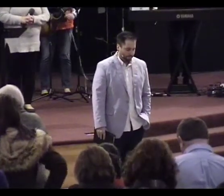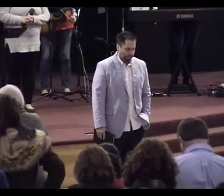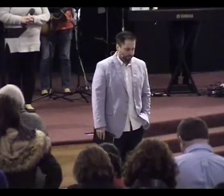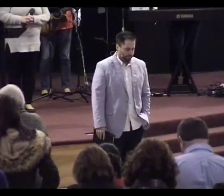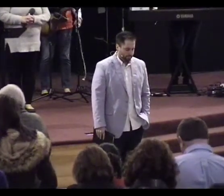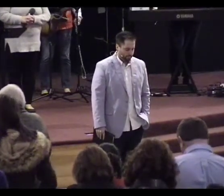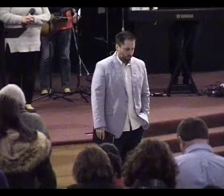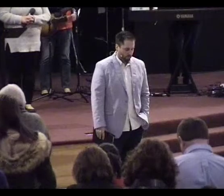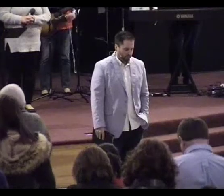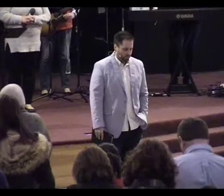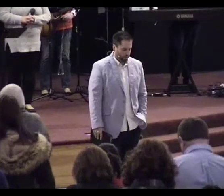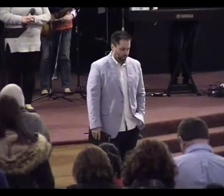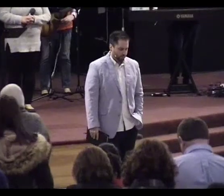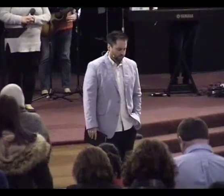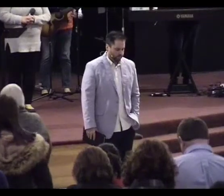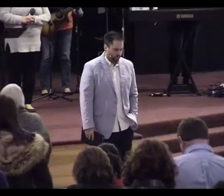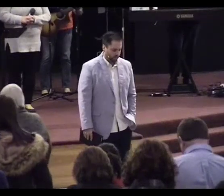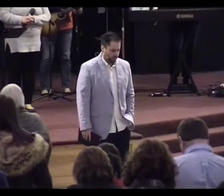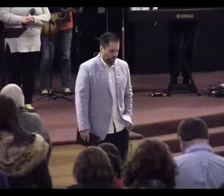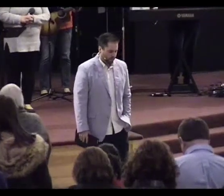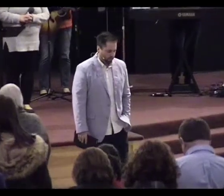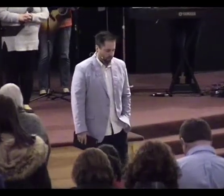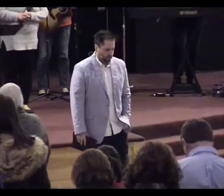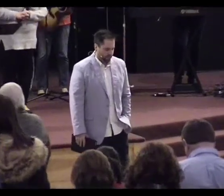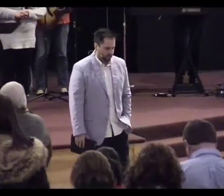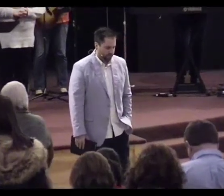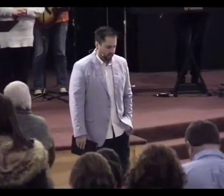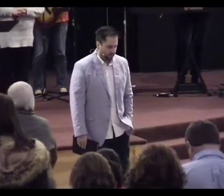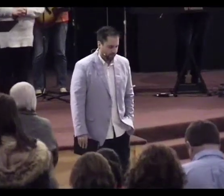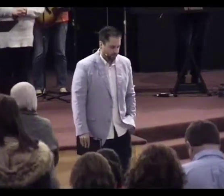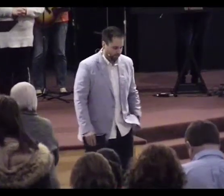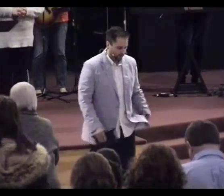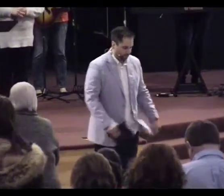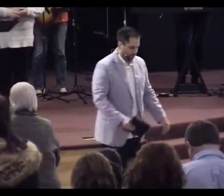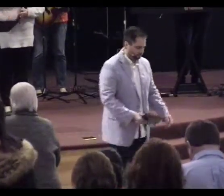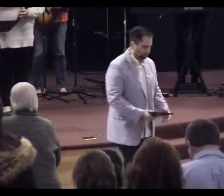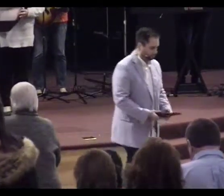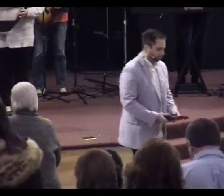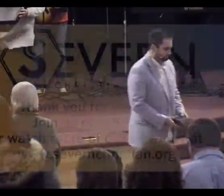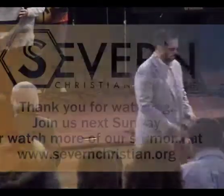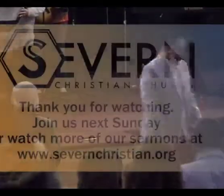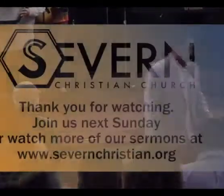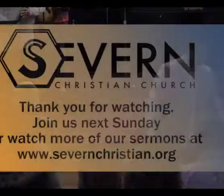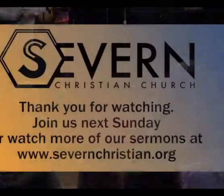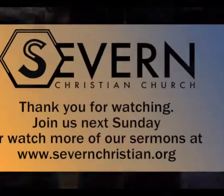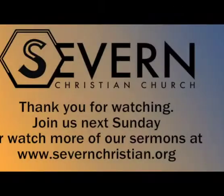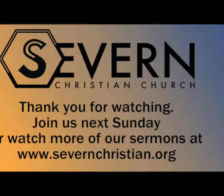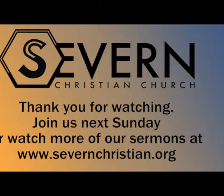We love you, Lord. We thank you. In Jesus' name, amen.